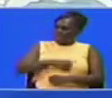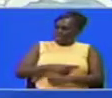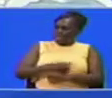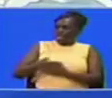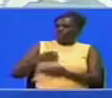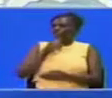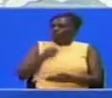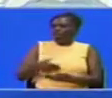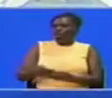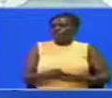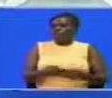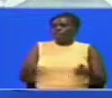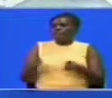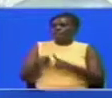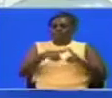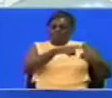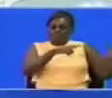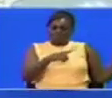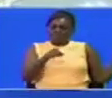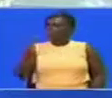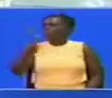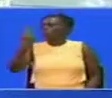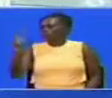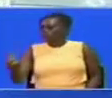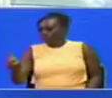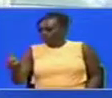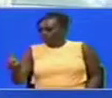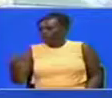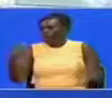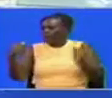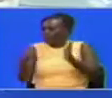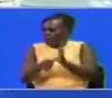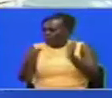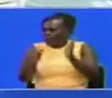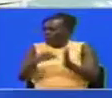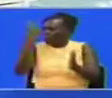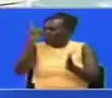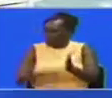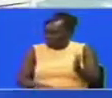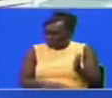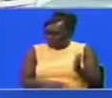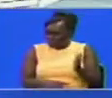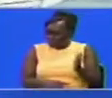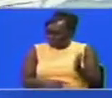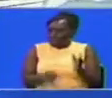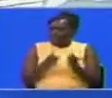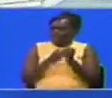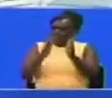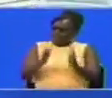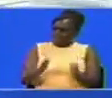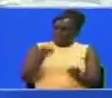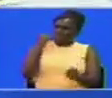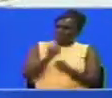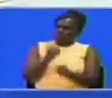old child who was also killed in this conflict. And so the question is, what exactly is ailing that region? Are the leaders